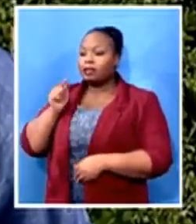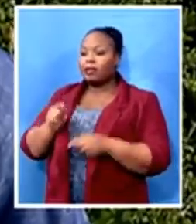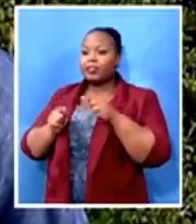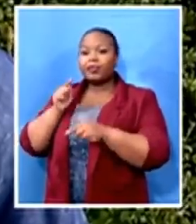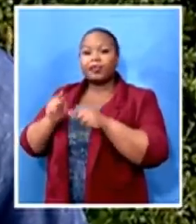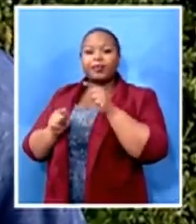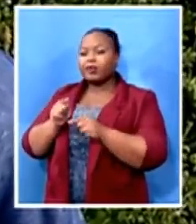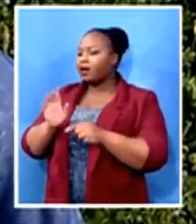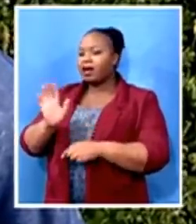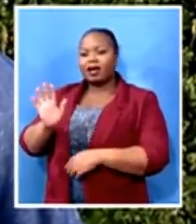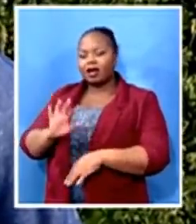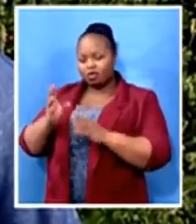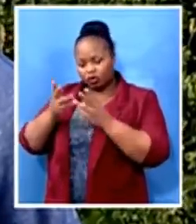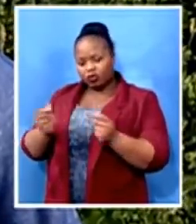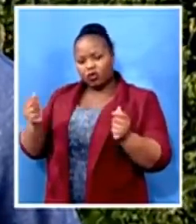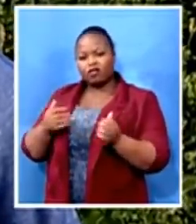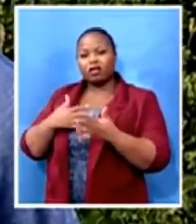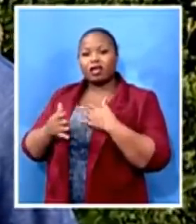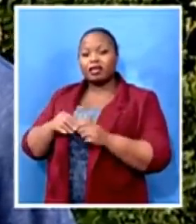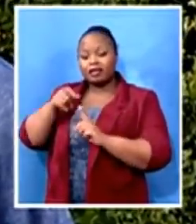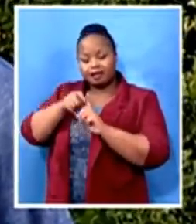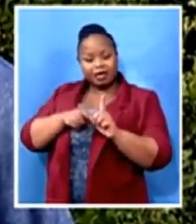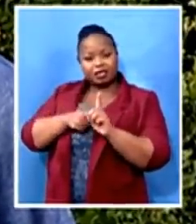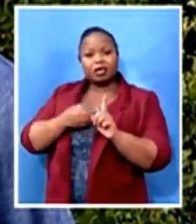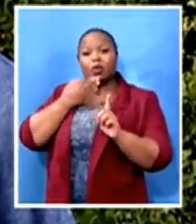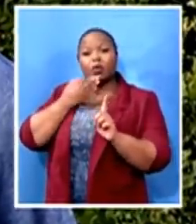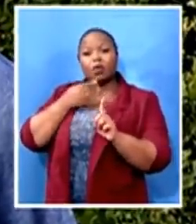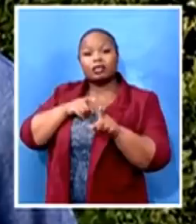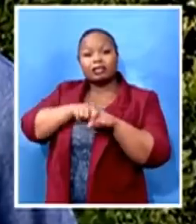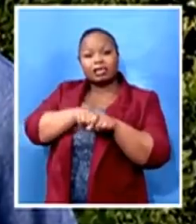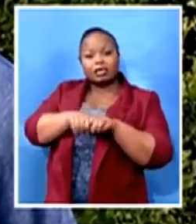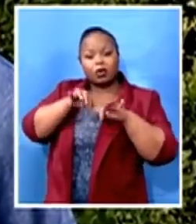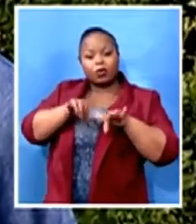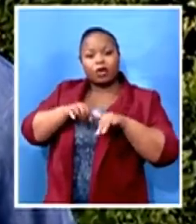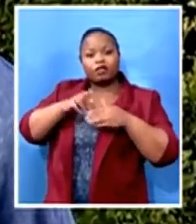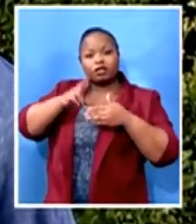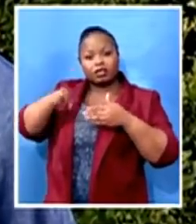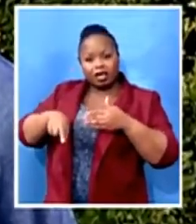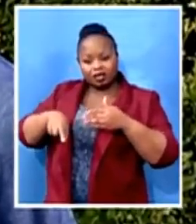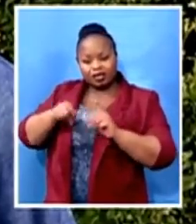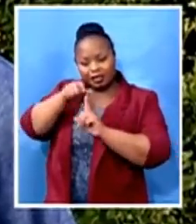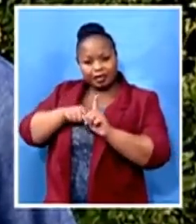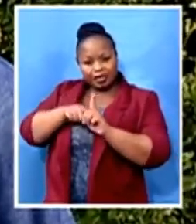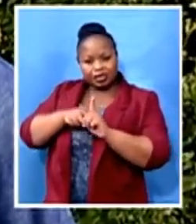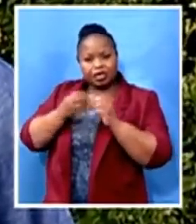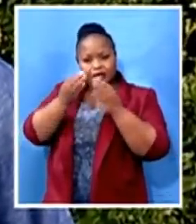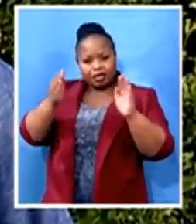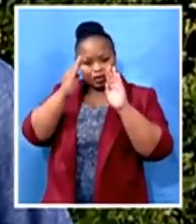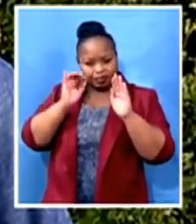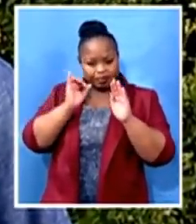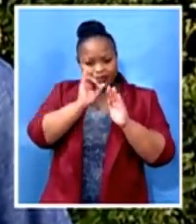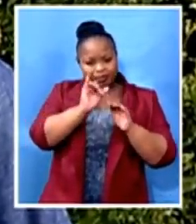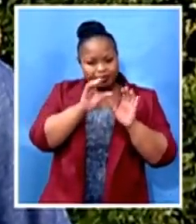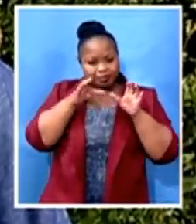who's tested, waiting a result, that person must be actually quarantined to wait for the results. You will only be released if your results are